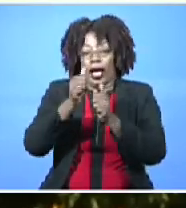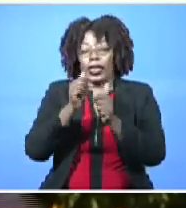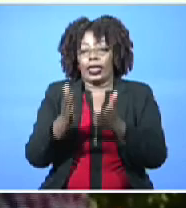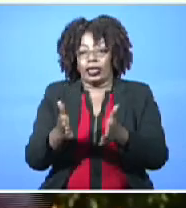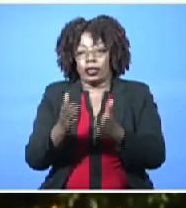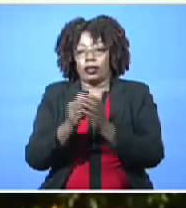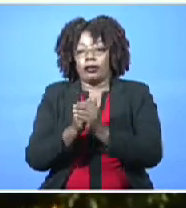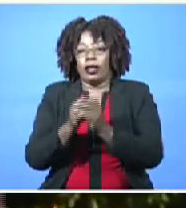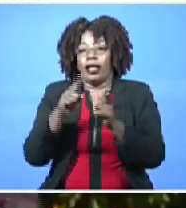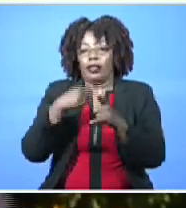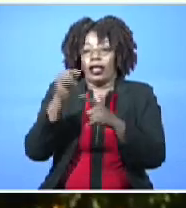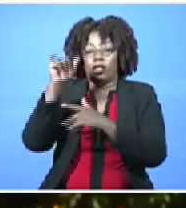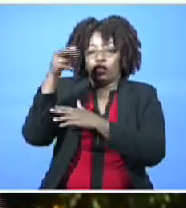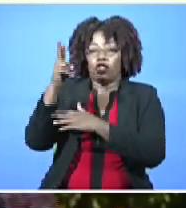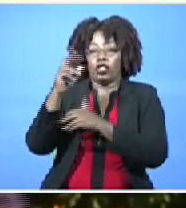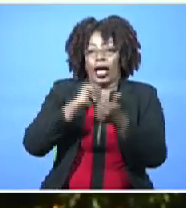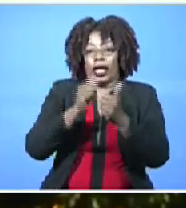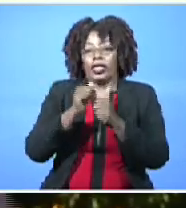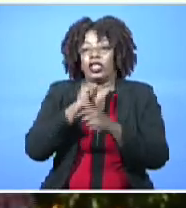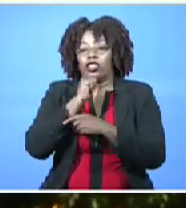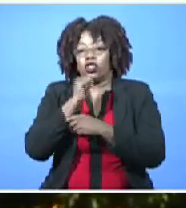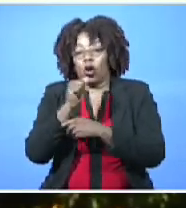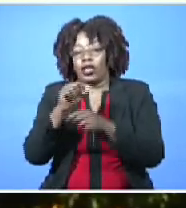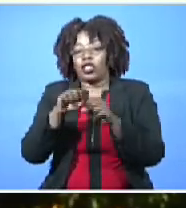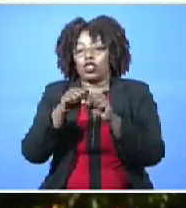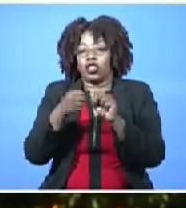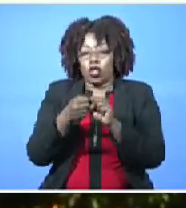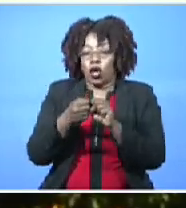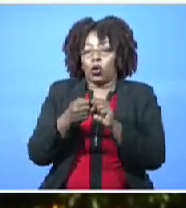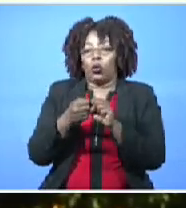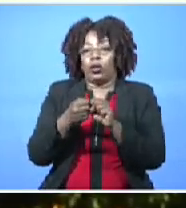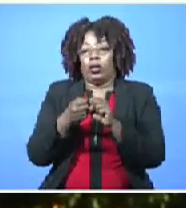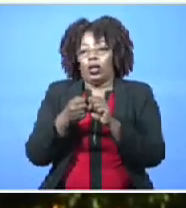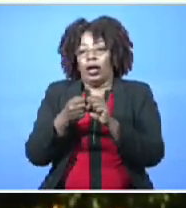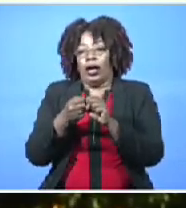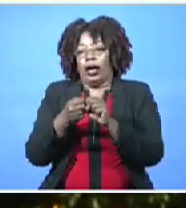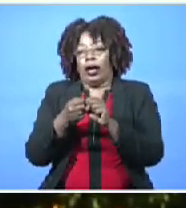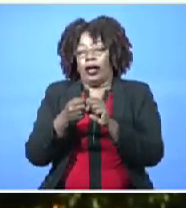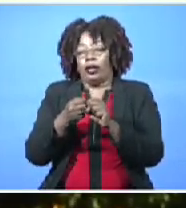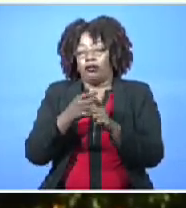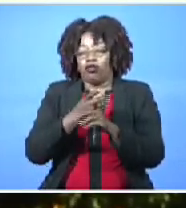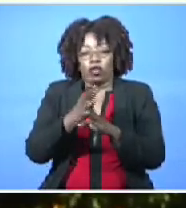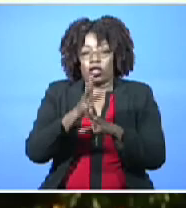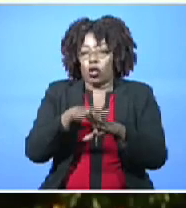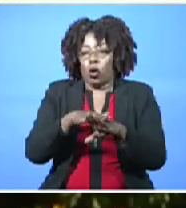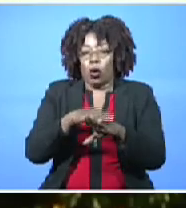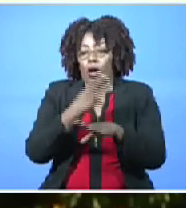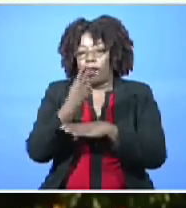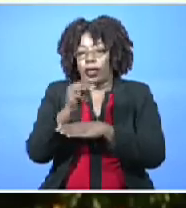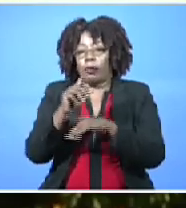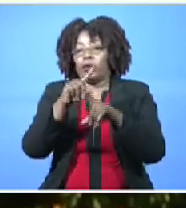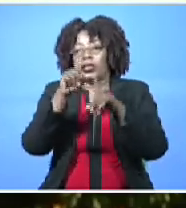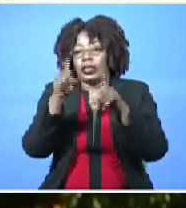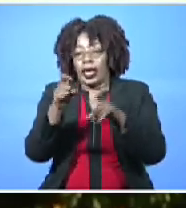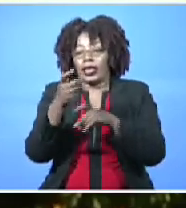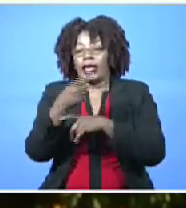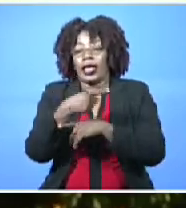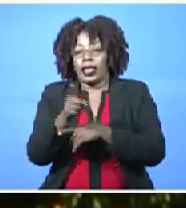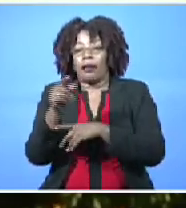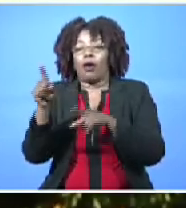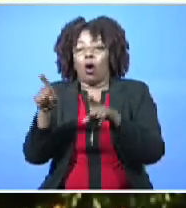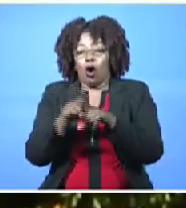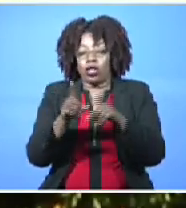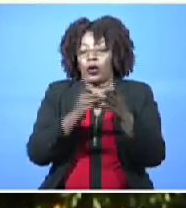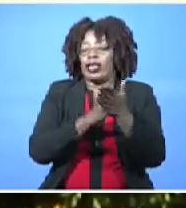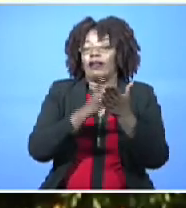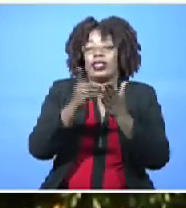And then the junior athletes, they're not so strict. We're not so strict on them, but however, we do test them as well. And even